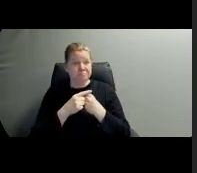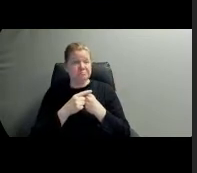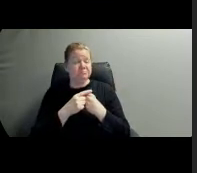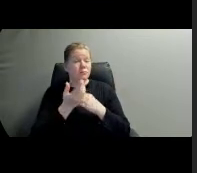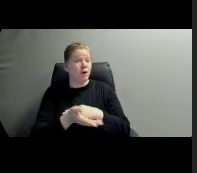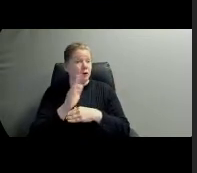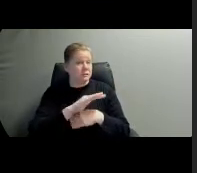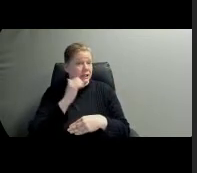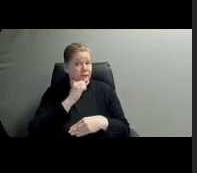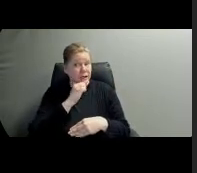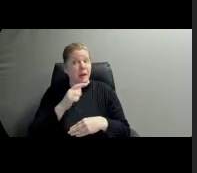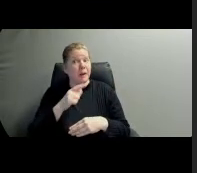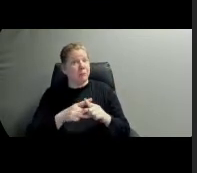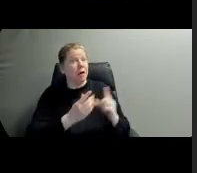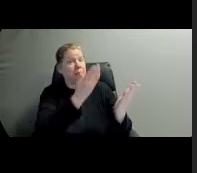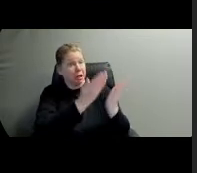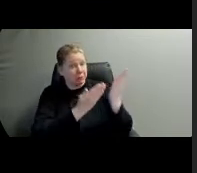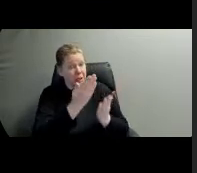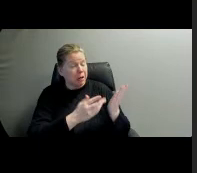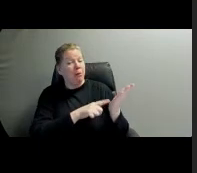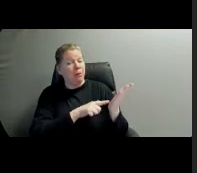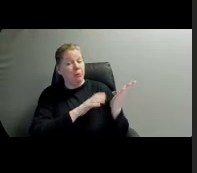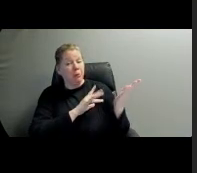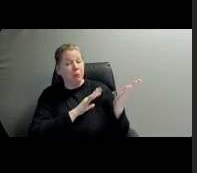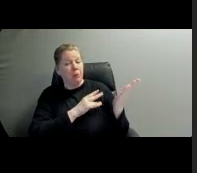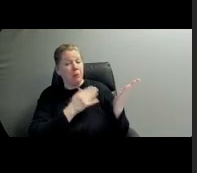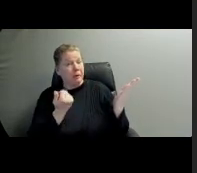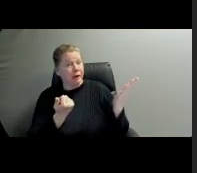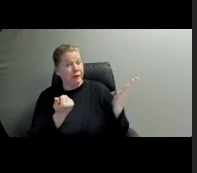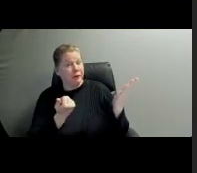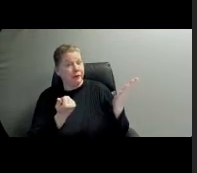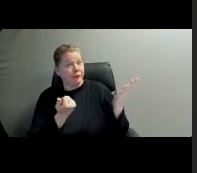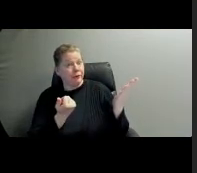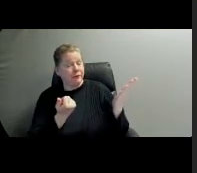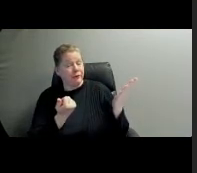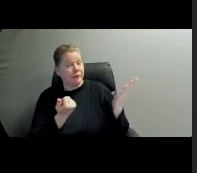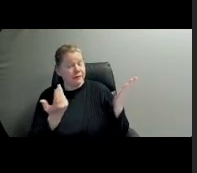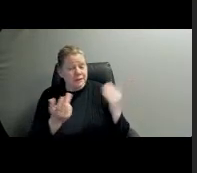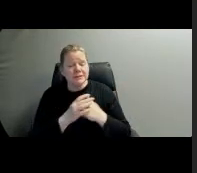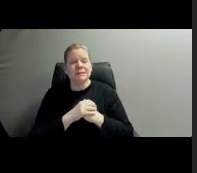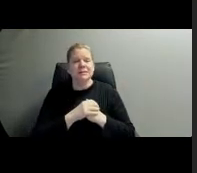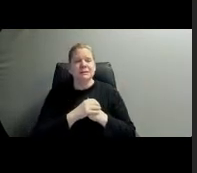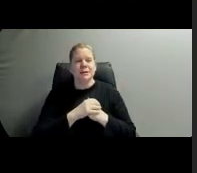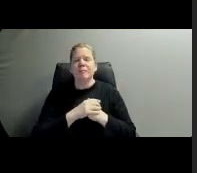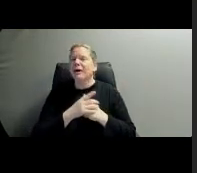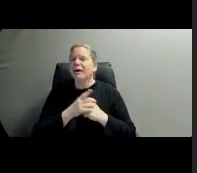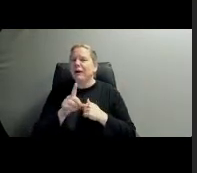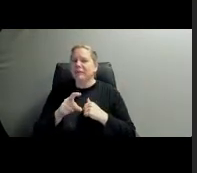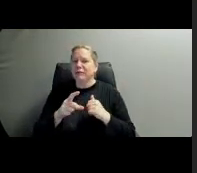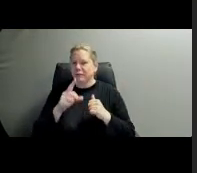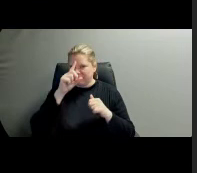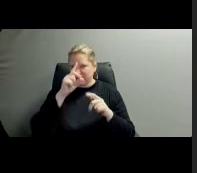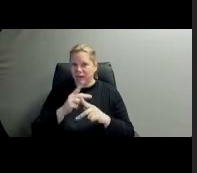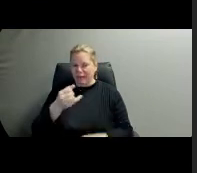give you better recommendation. But at that point, you need to realize that what's the point, what's the line that I want to cross with respect